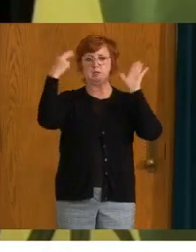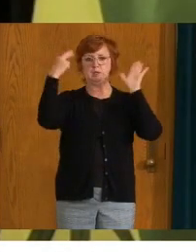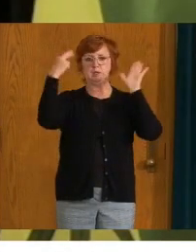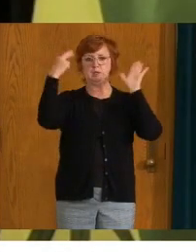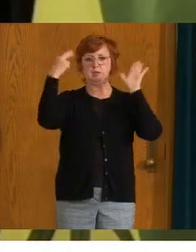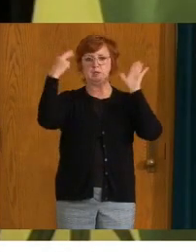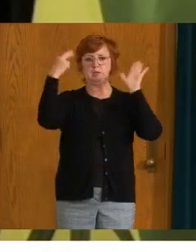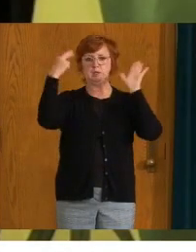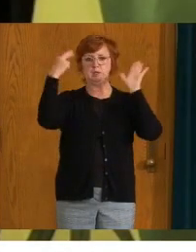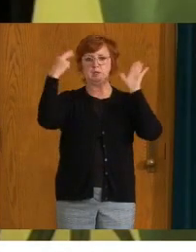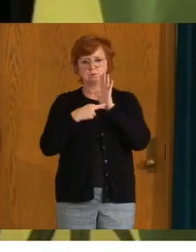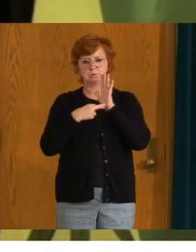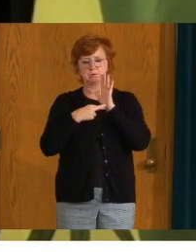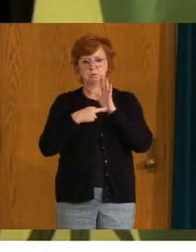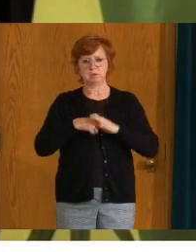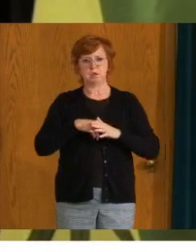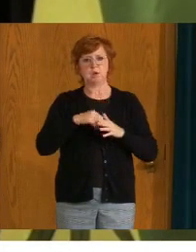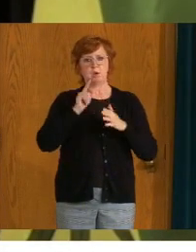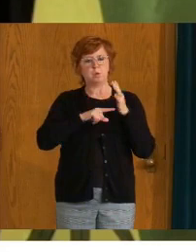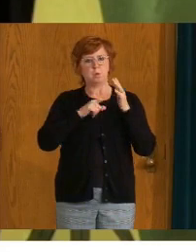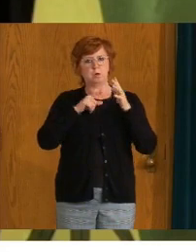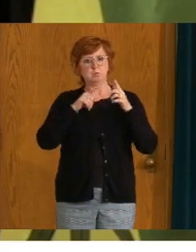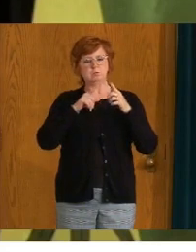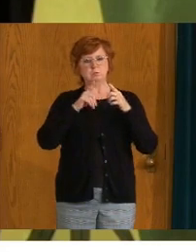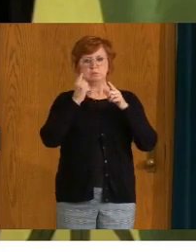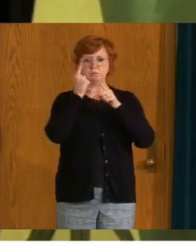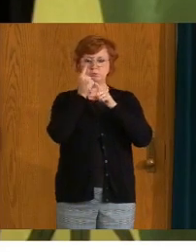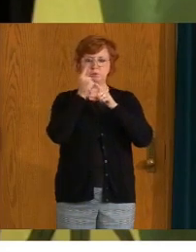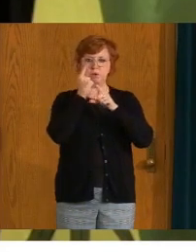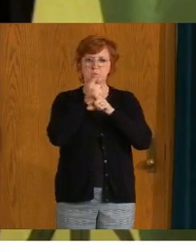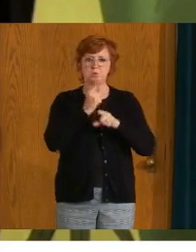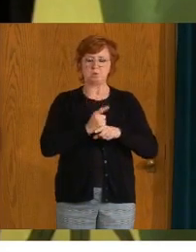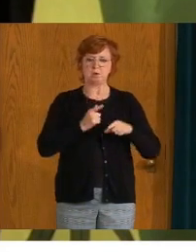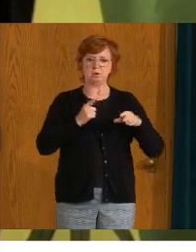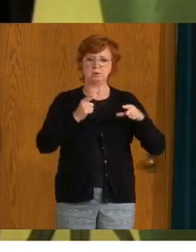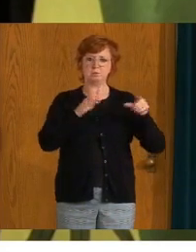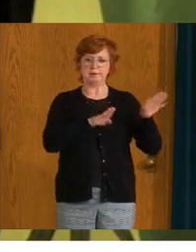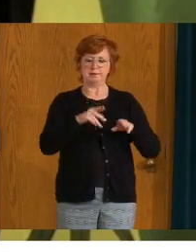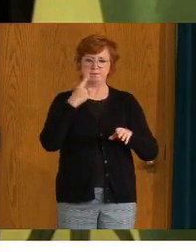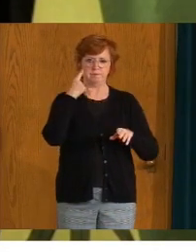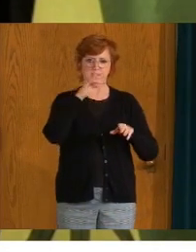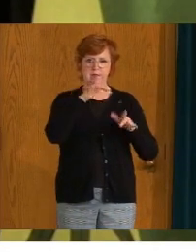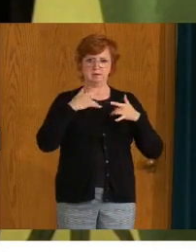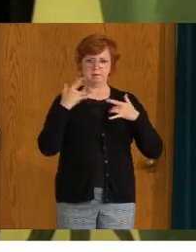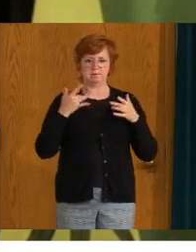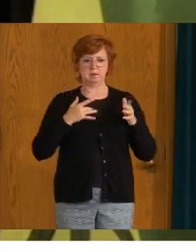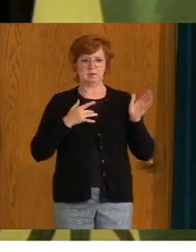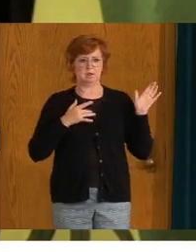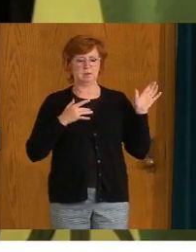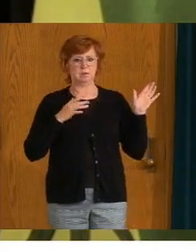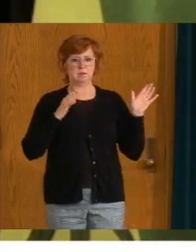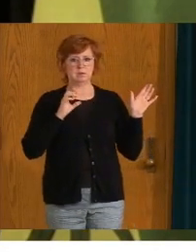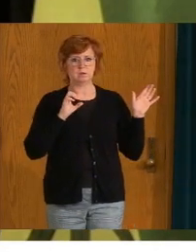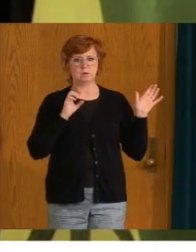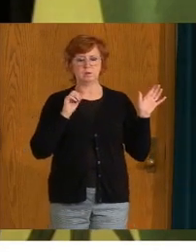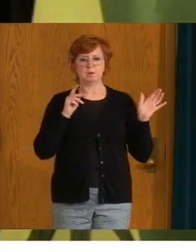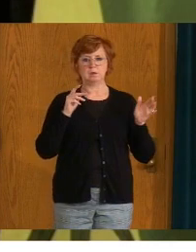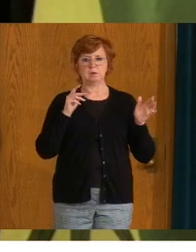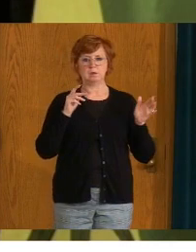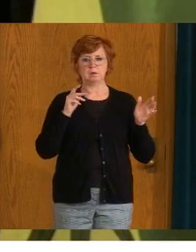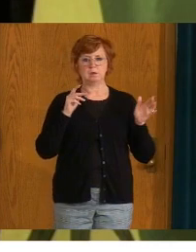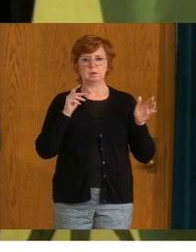terms of what is and isn't acceptable at such large gatherings? A couple of things with that, Murray. First of all, we don't get out of COVID. I